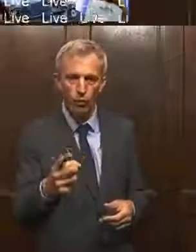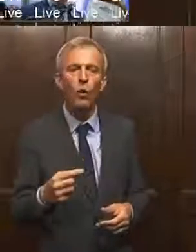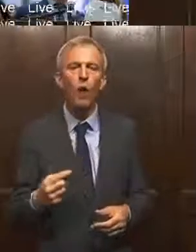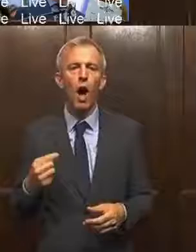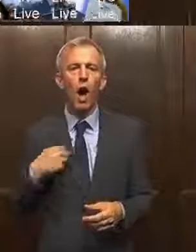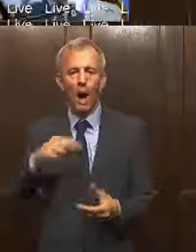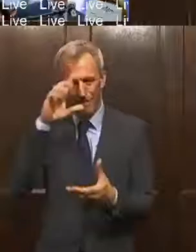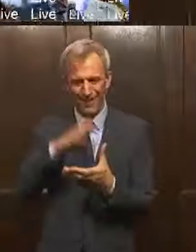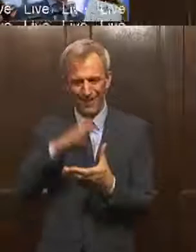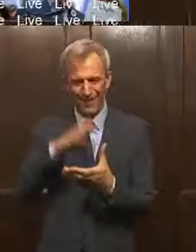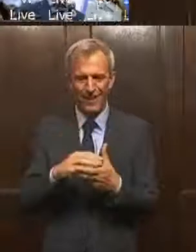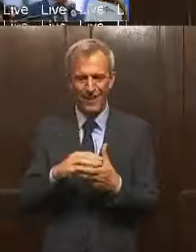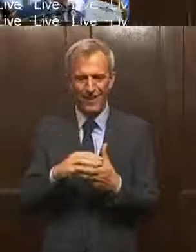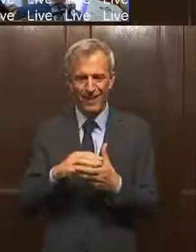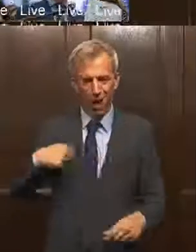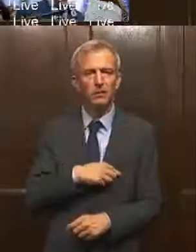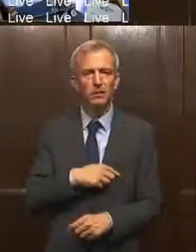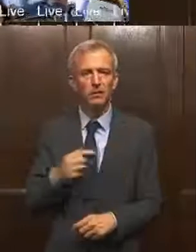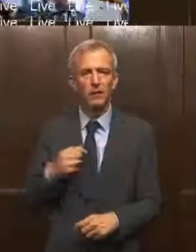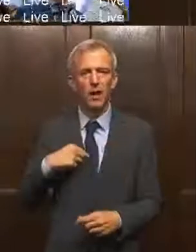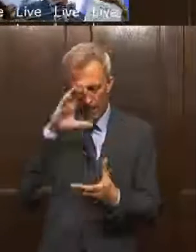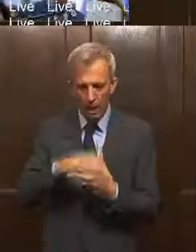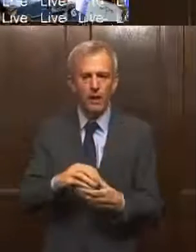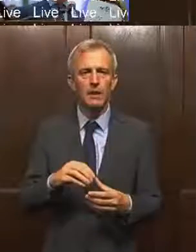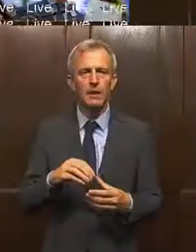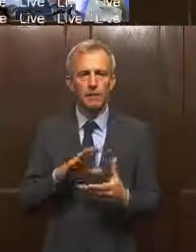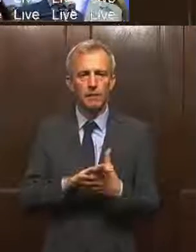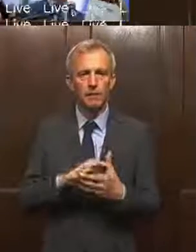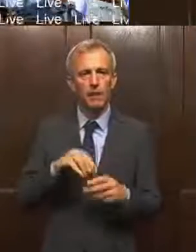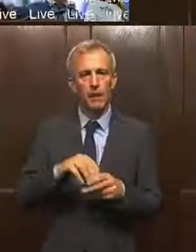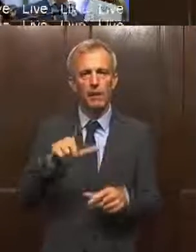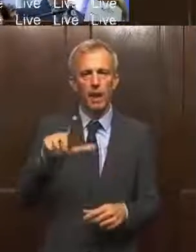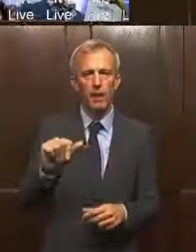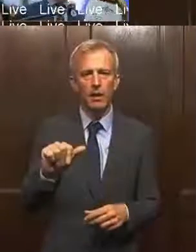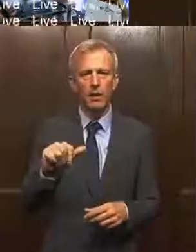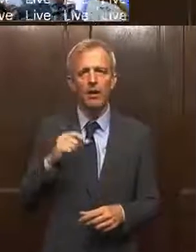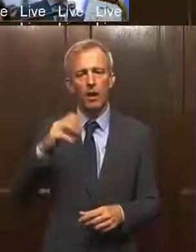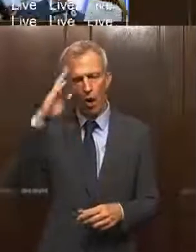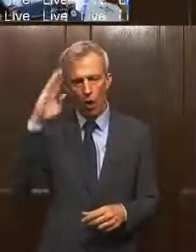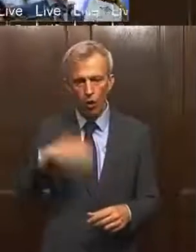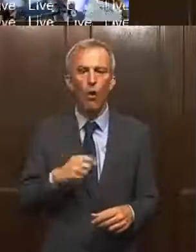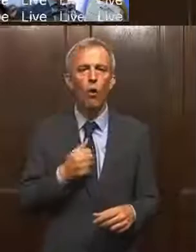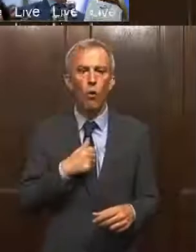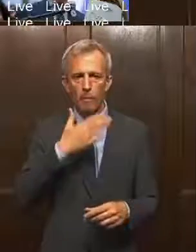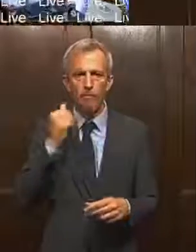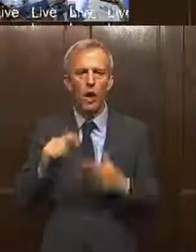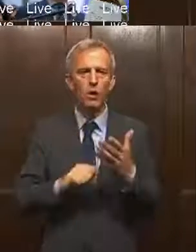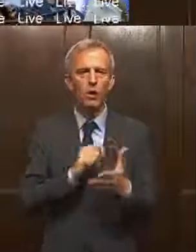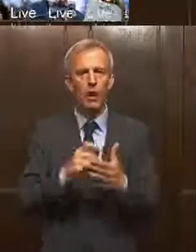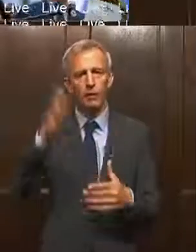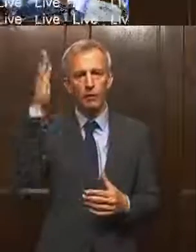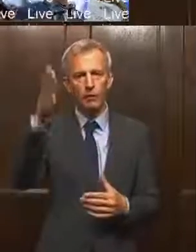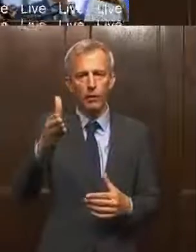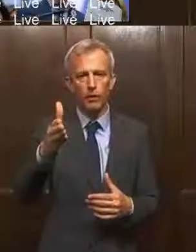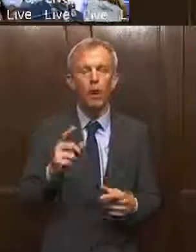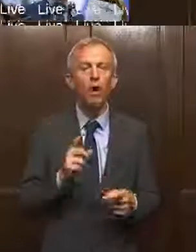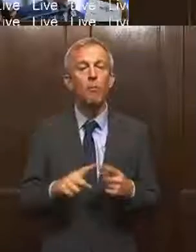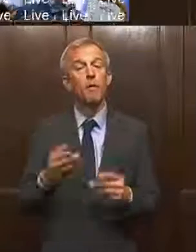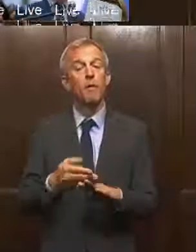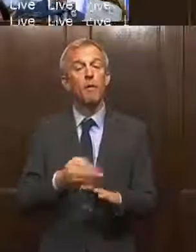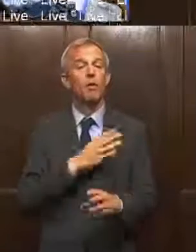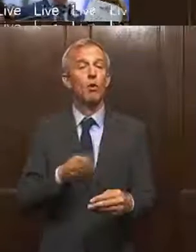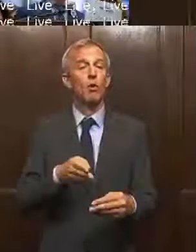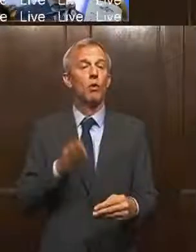believe in us. I believe in LA, and I know that there are better days ahead. But before I close, as I